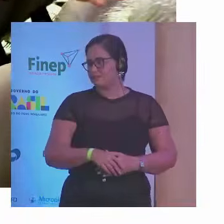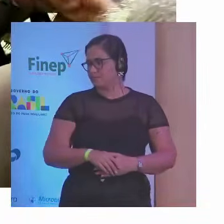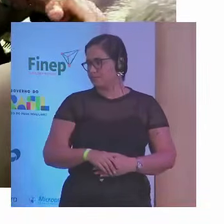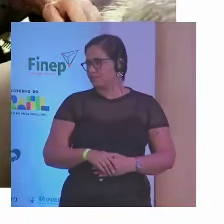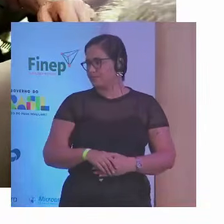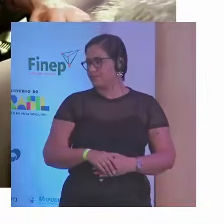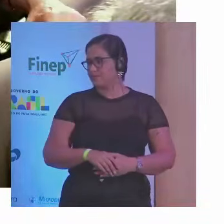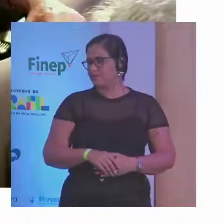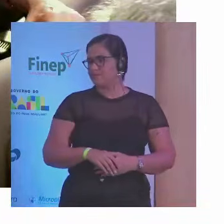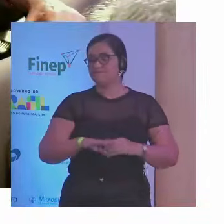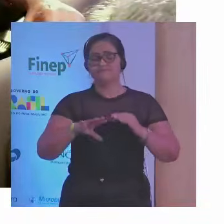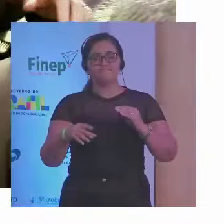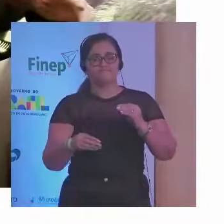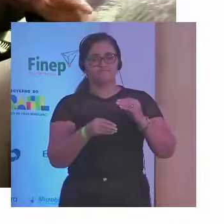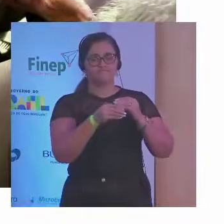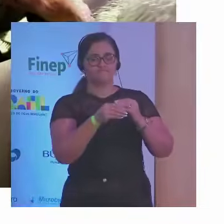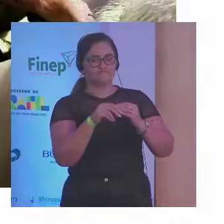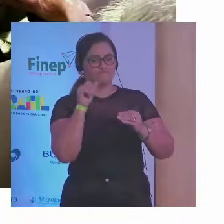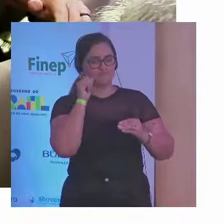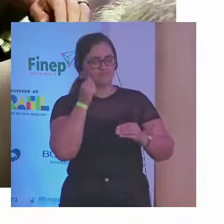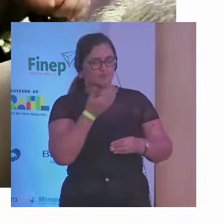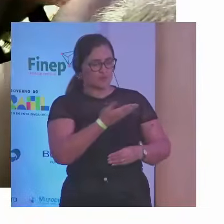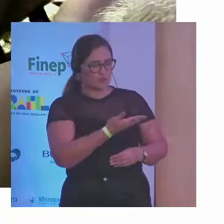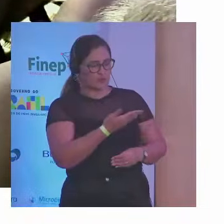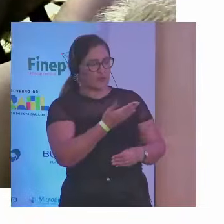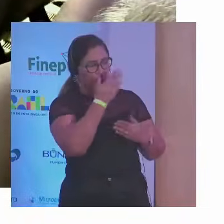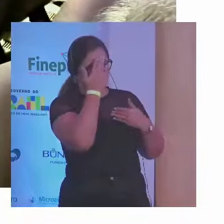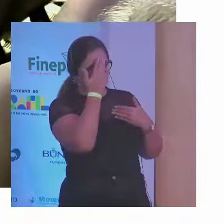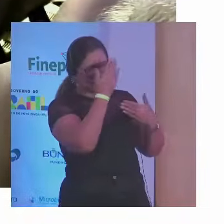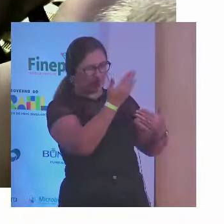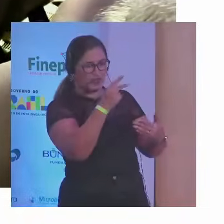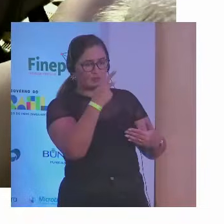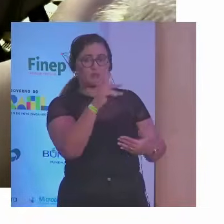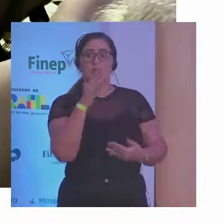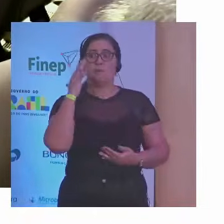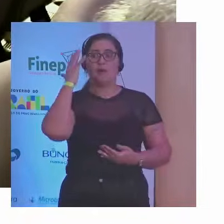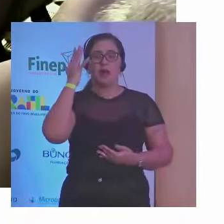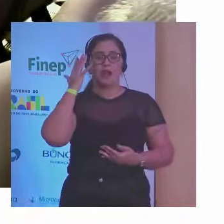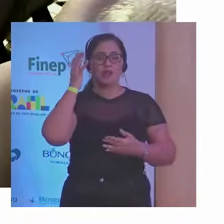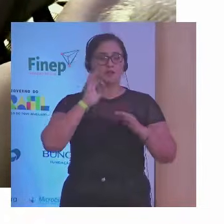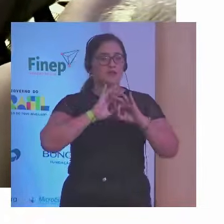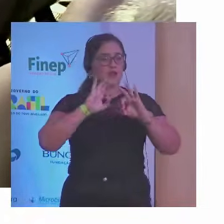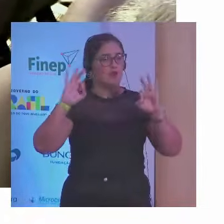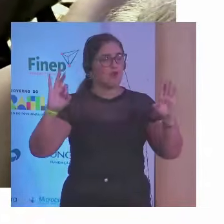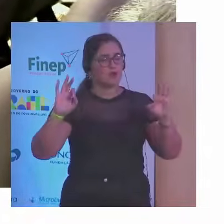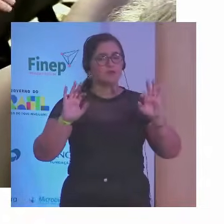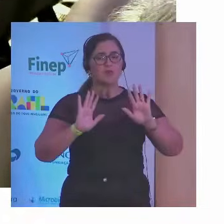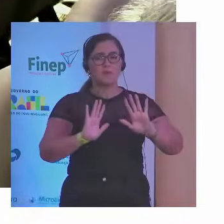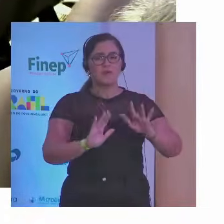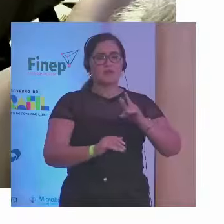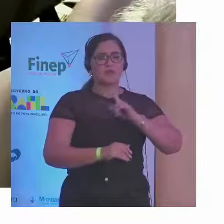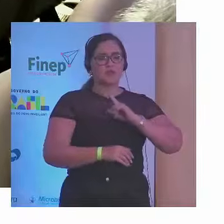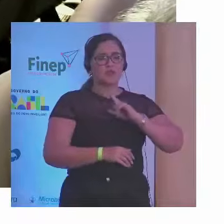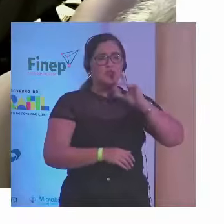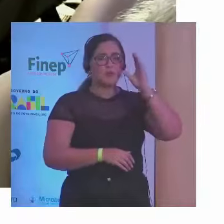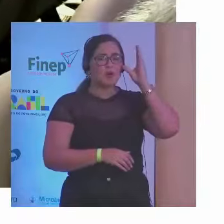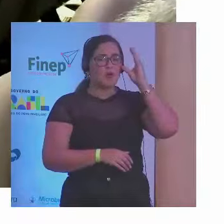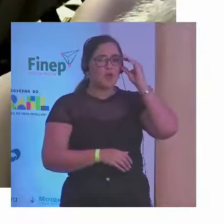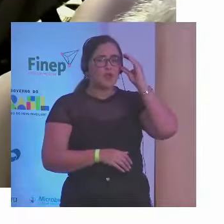Thanks for the talk, fantastic. But I have a curiosity, because you gave